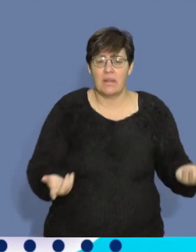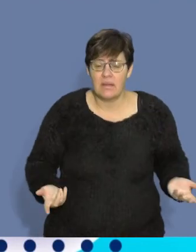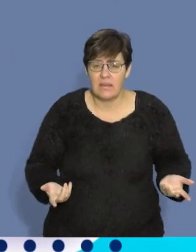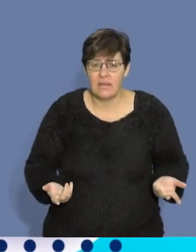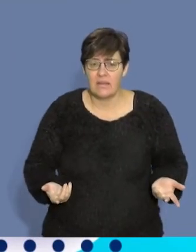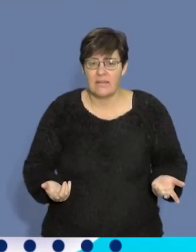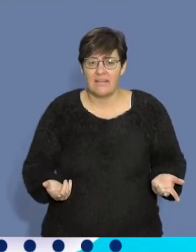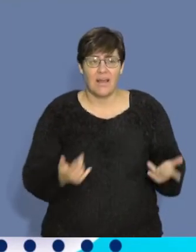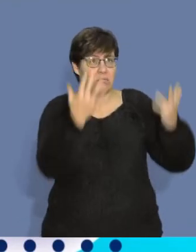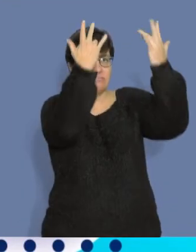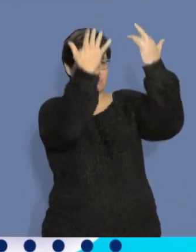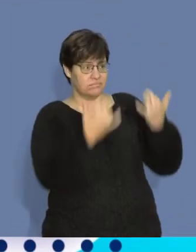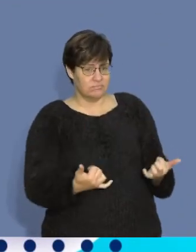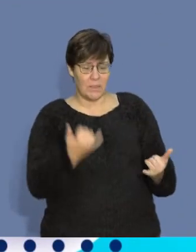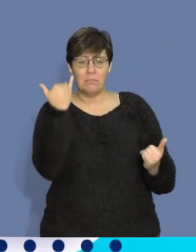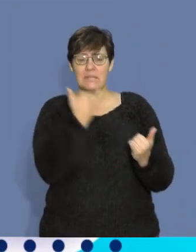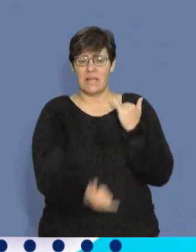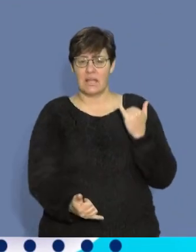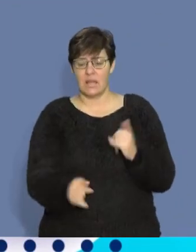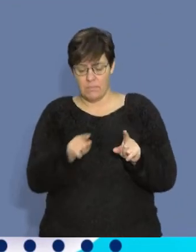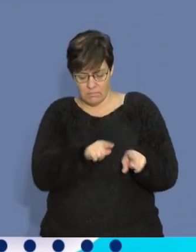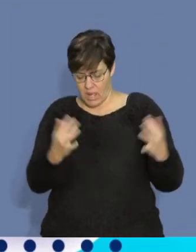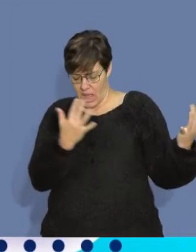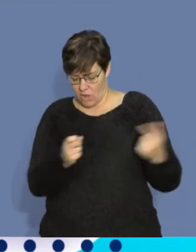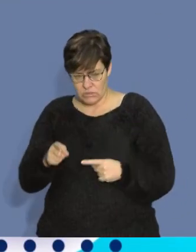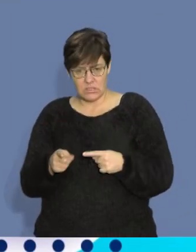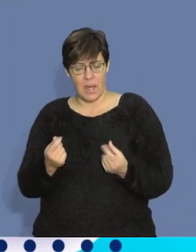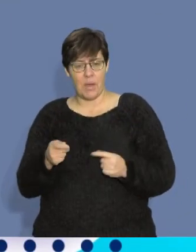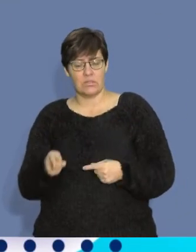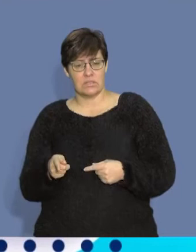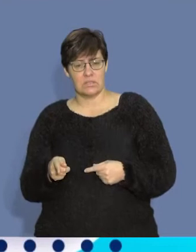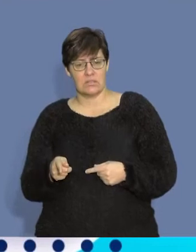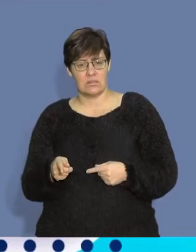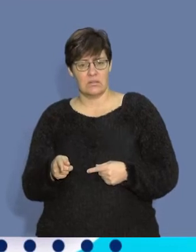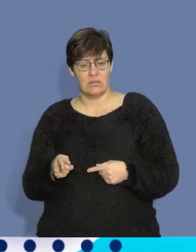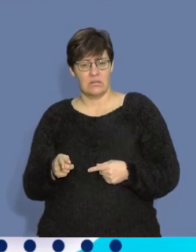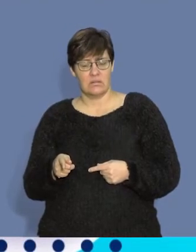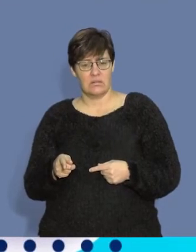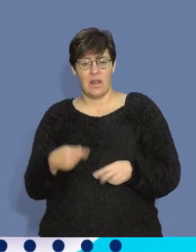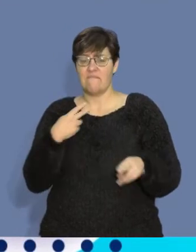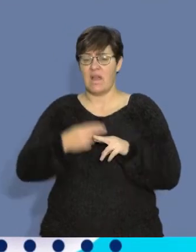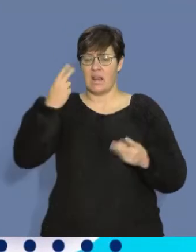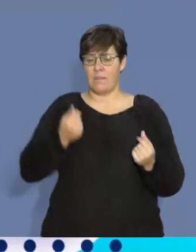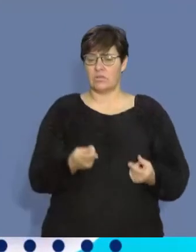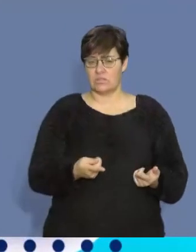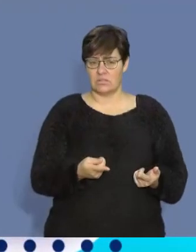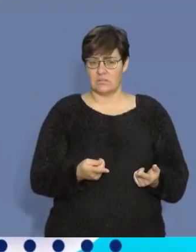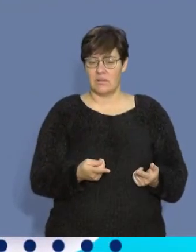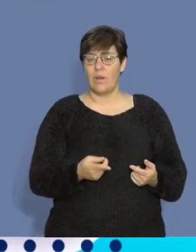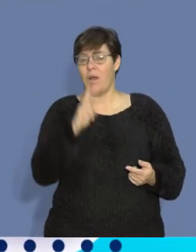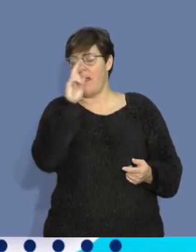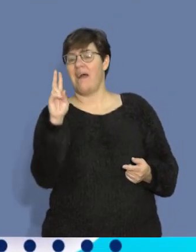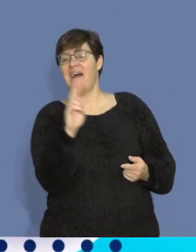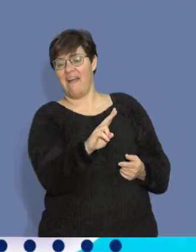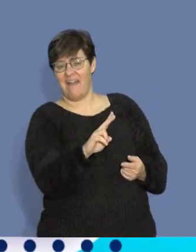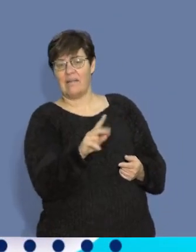mistake in your calculations, but when you're working out your amount that you need to, as the final figure, you